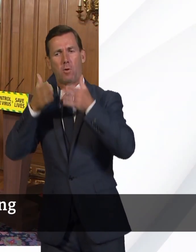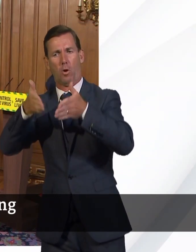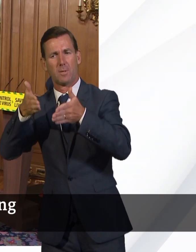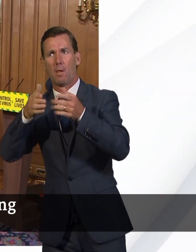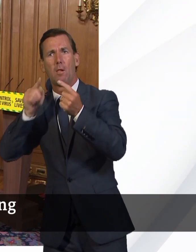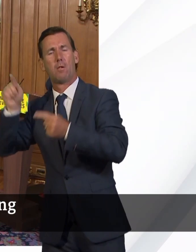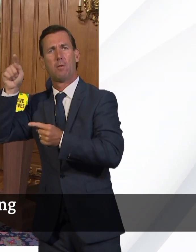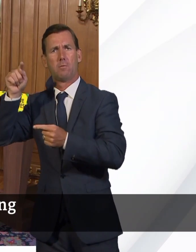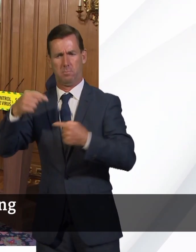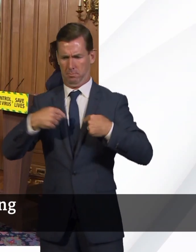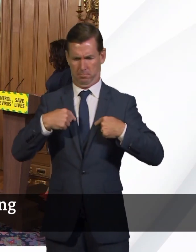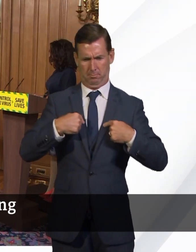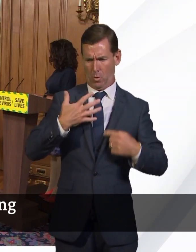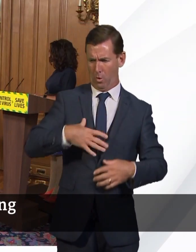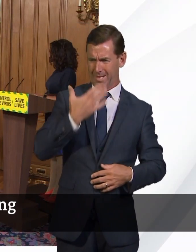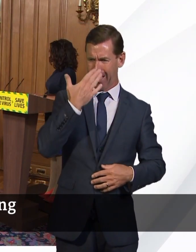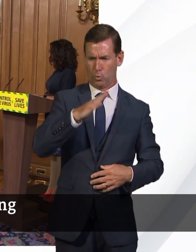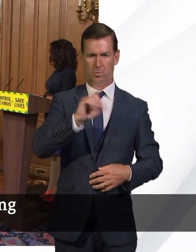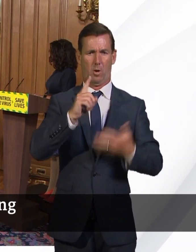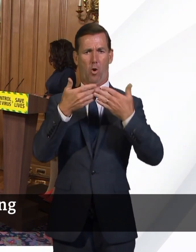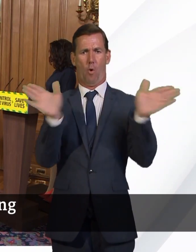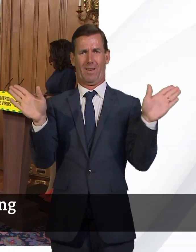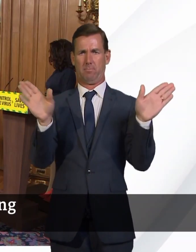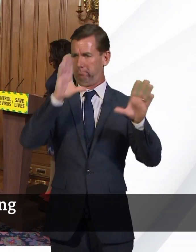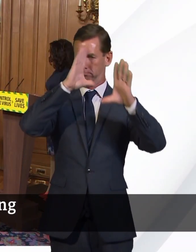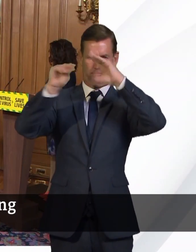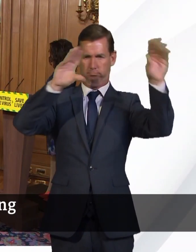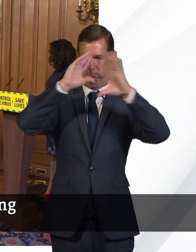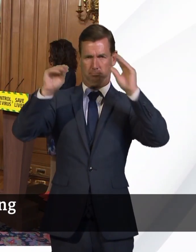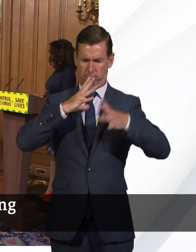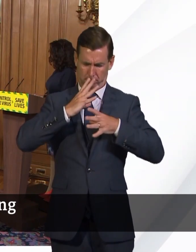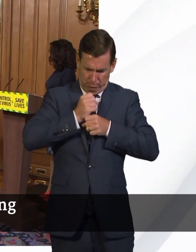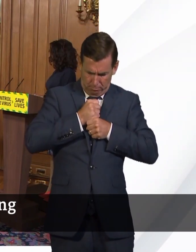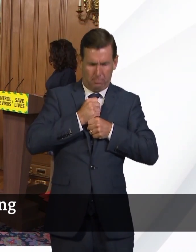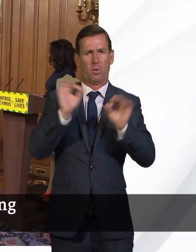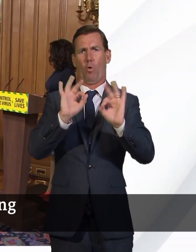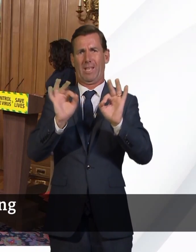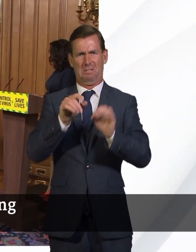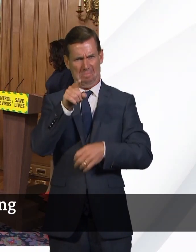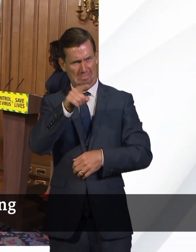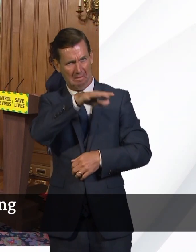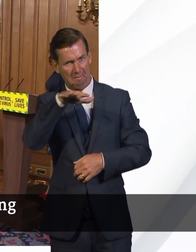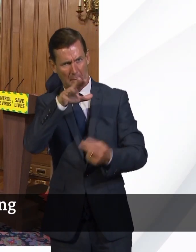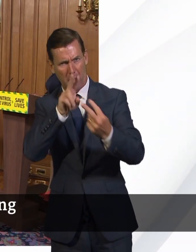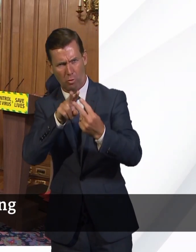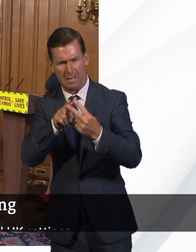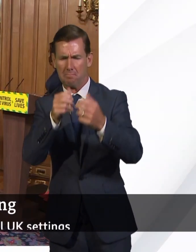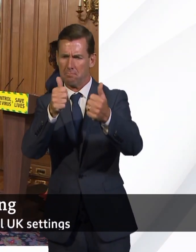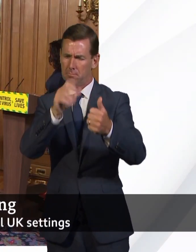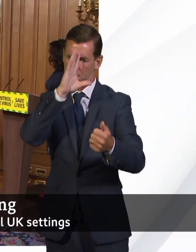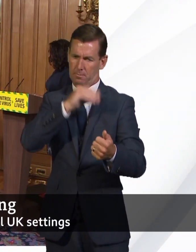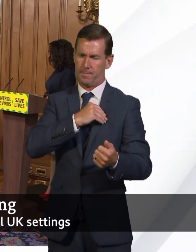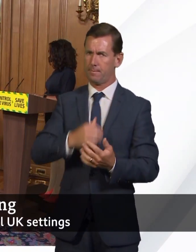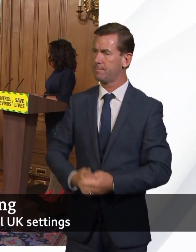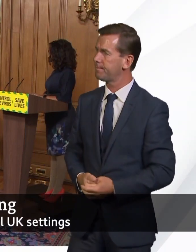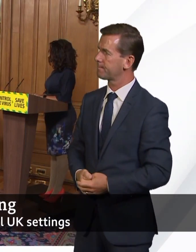I can understand why people have been in contact with you about that, and it's certainly something that we'll take away. Jenny? I was just